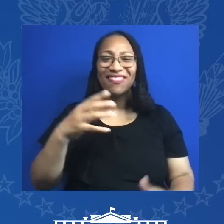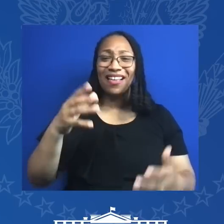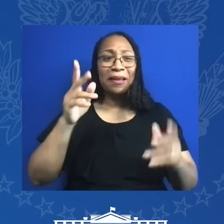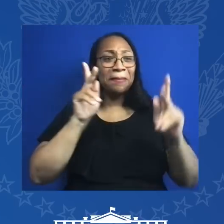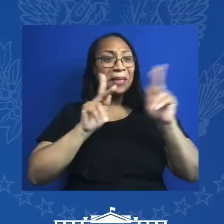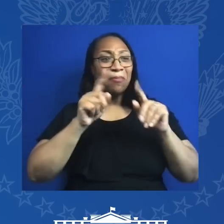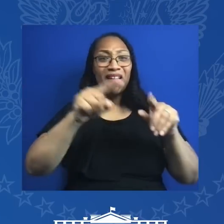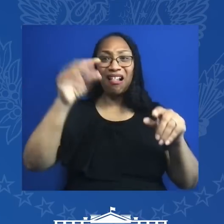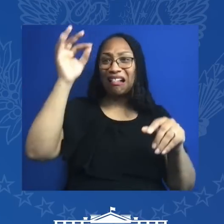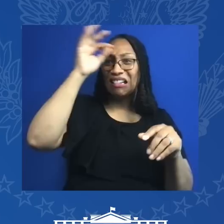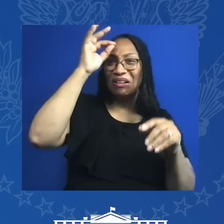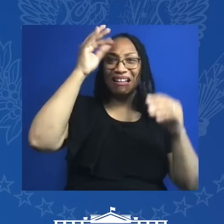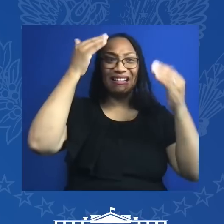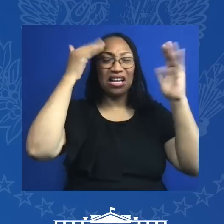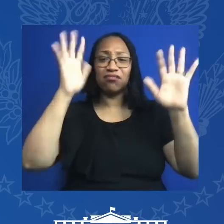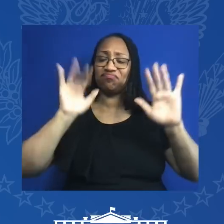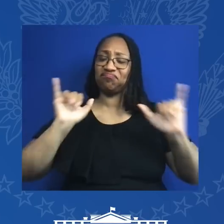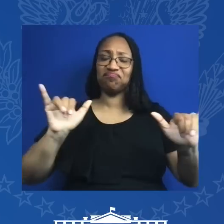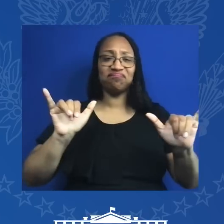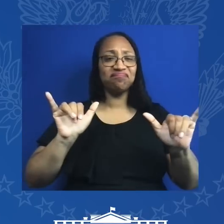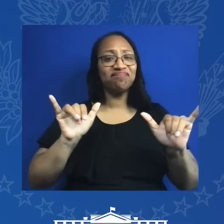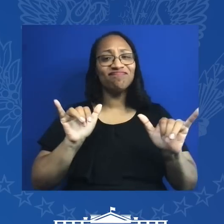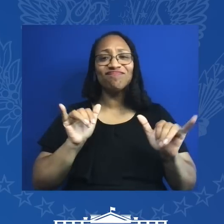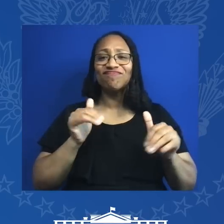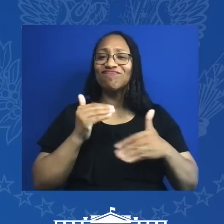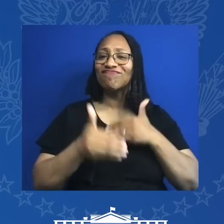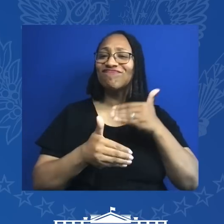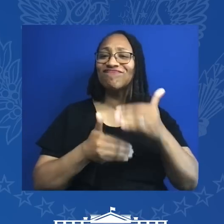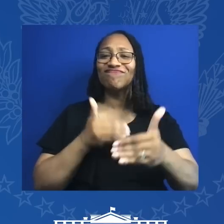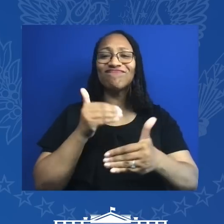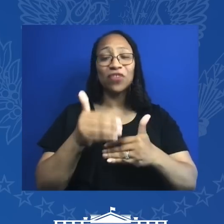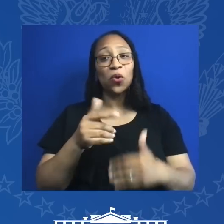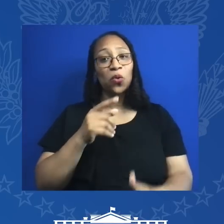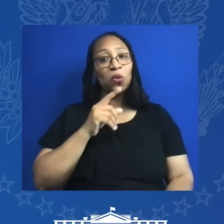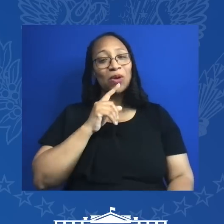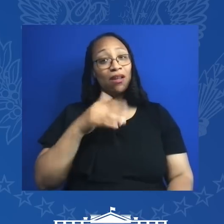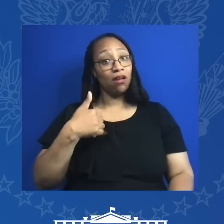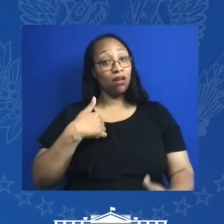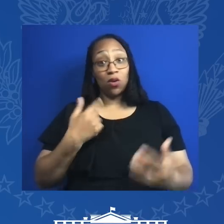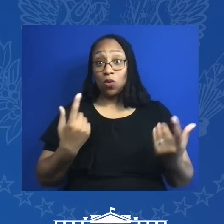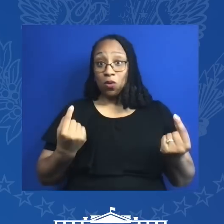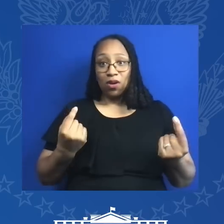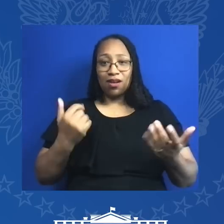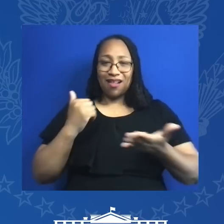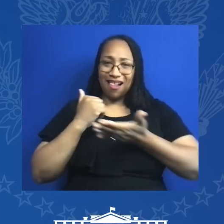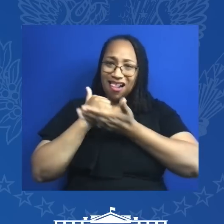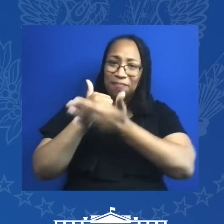family will help others realize that while we may